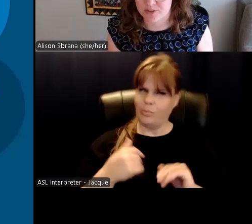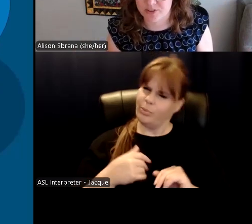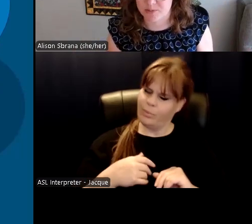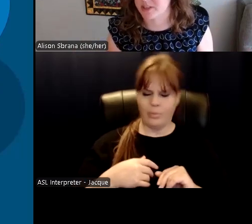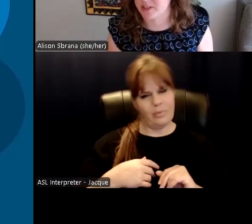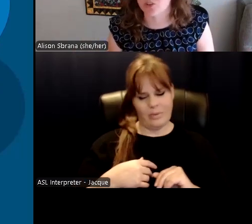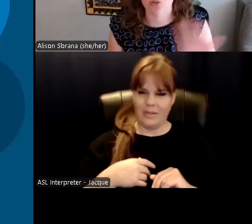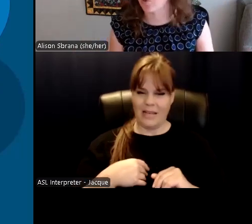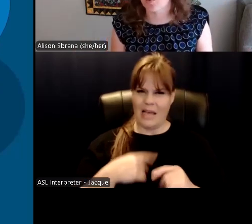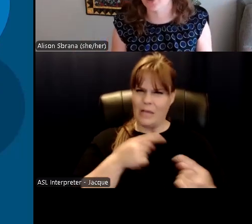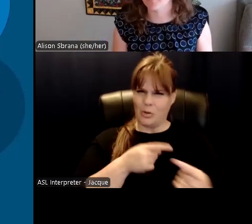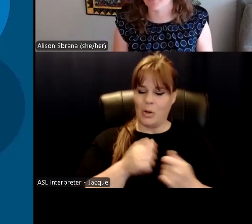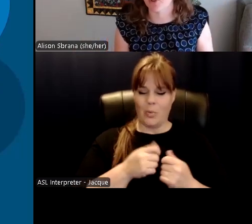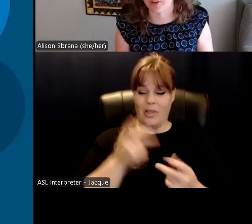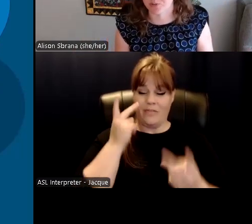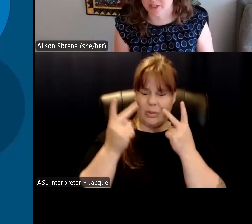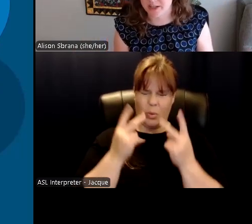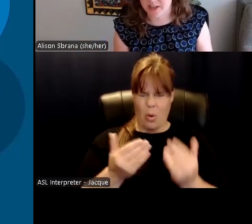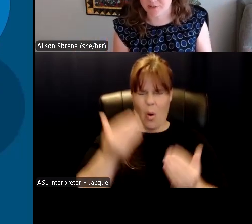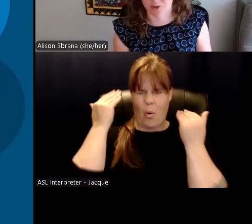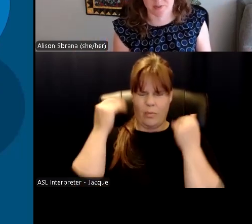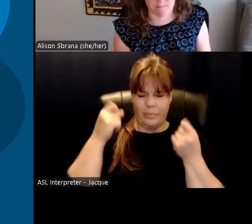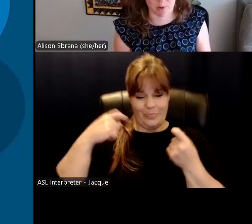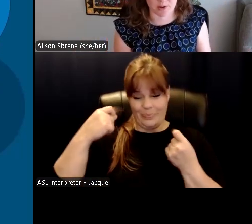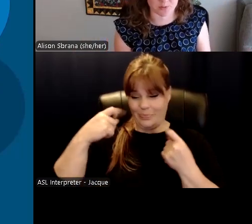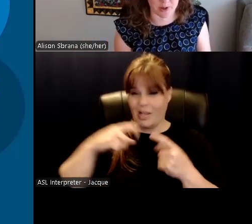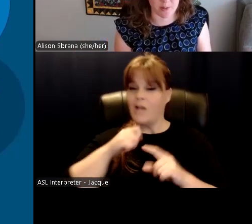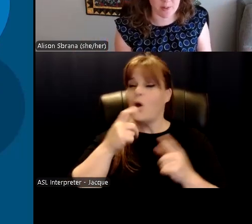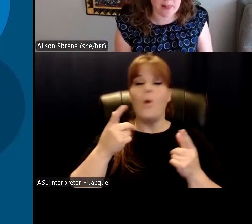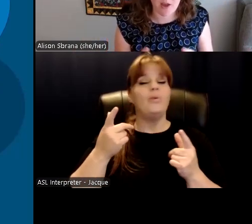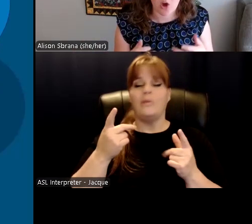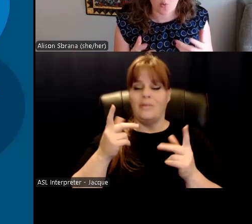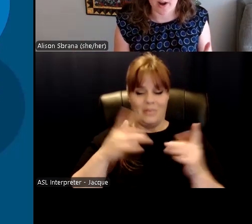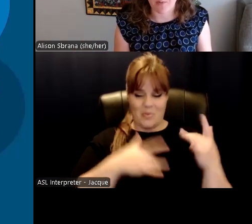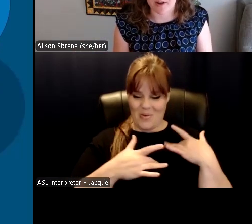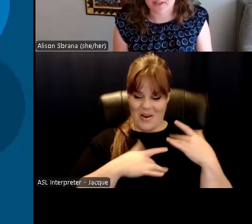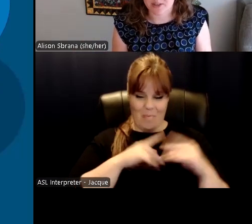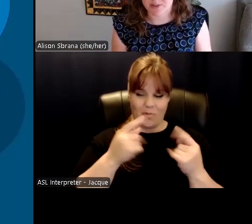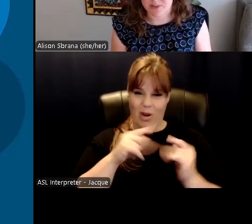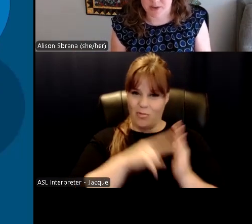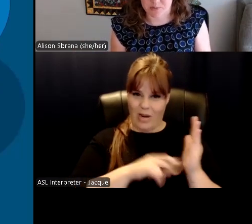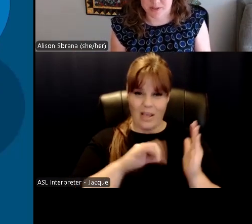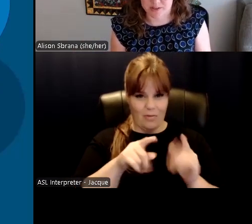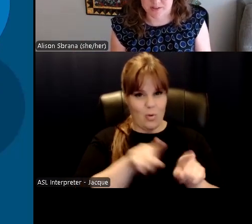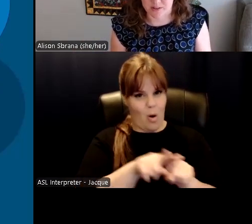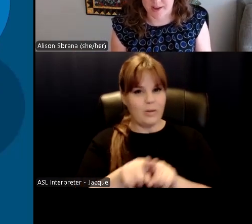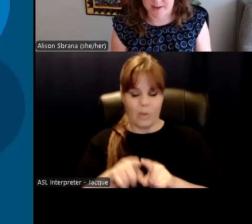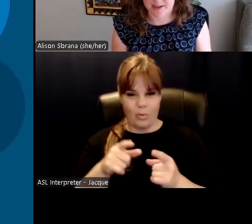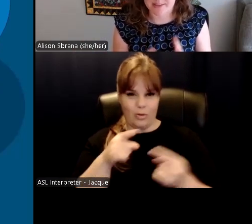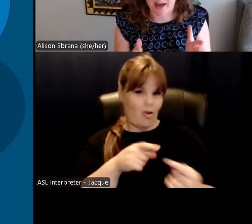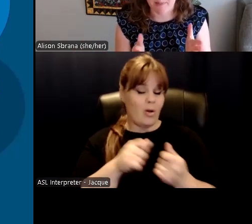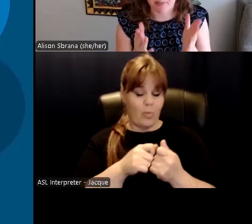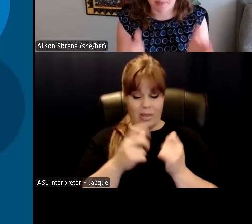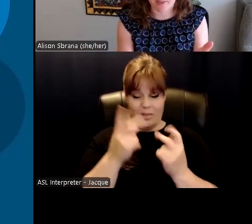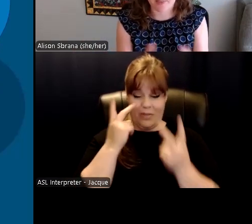visual overstimulation. Don't worry about trying to read it if you're in that boat as well. What I wanted to communicate with this slide